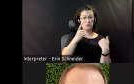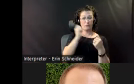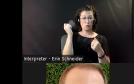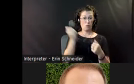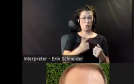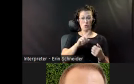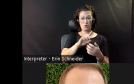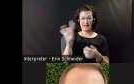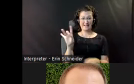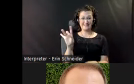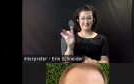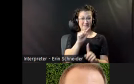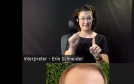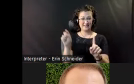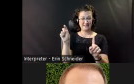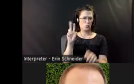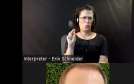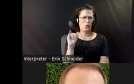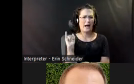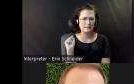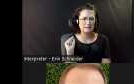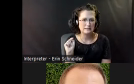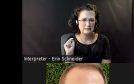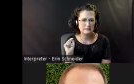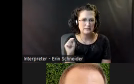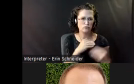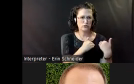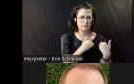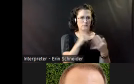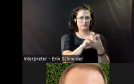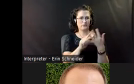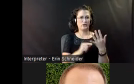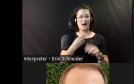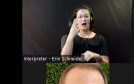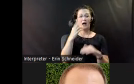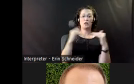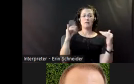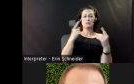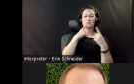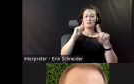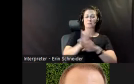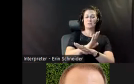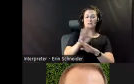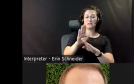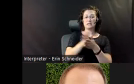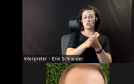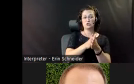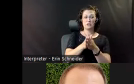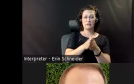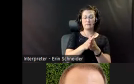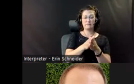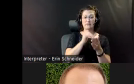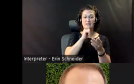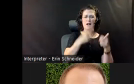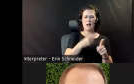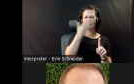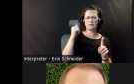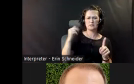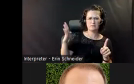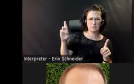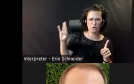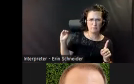IT is. Higher levels of success for business initiatives aren't happening because the BRM did it. higher levels of success for business initiatives are